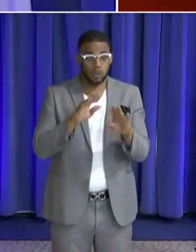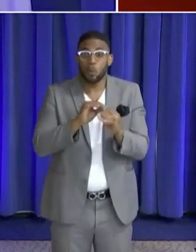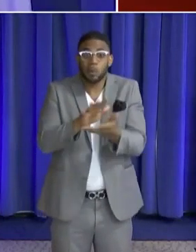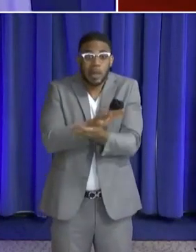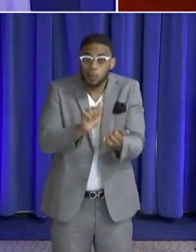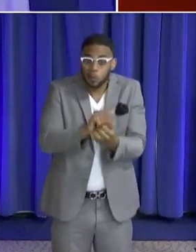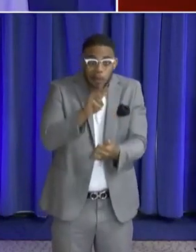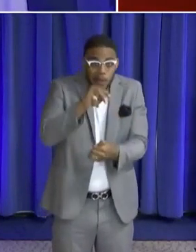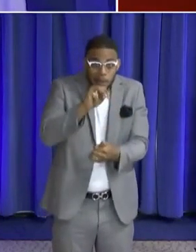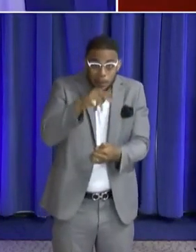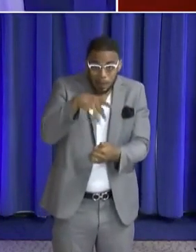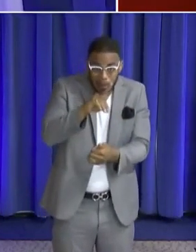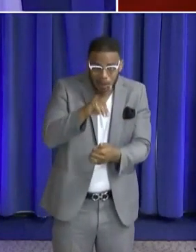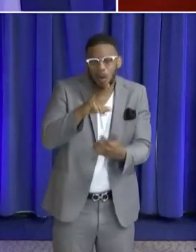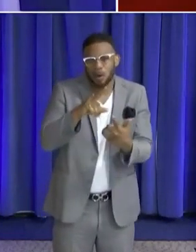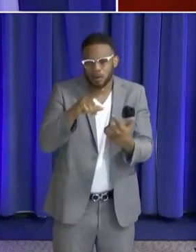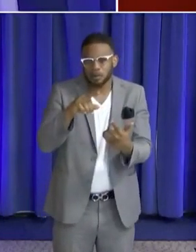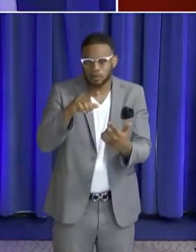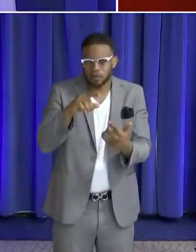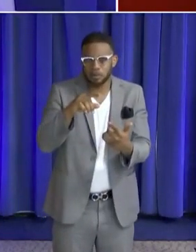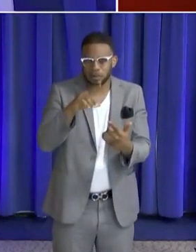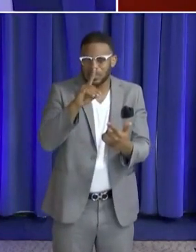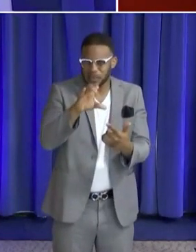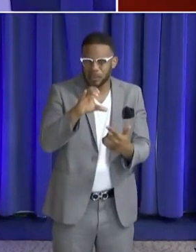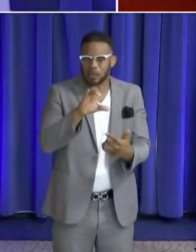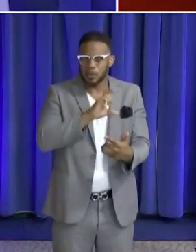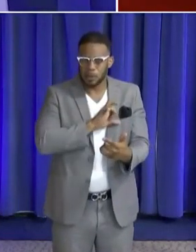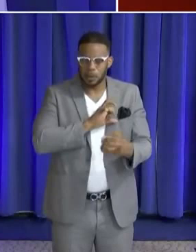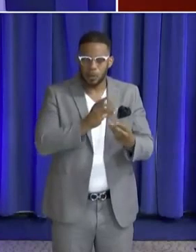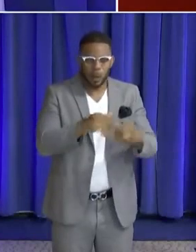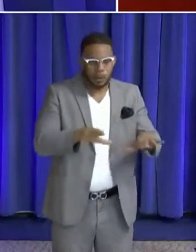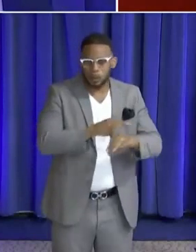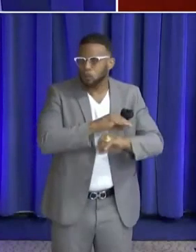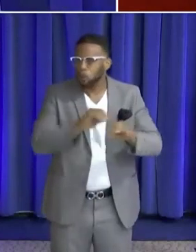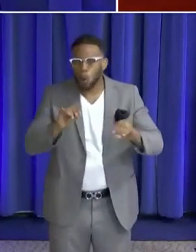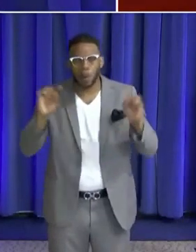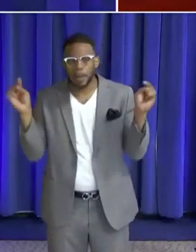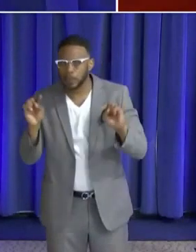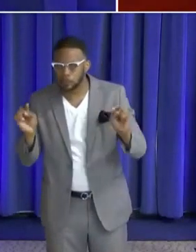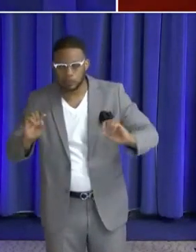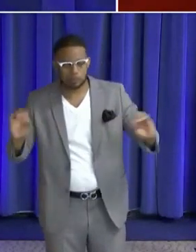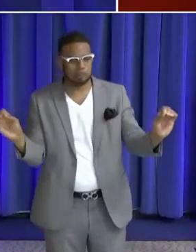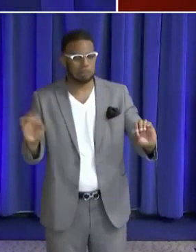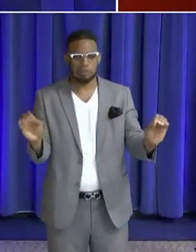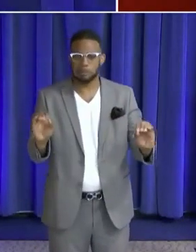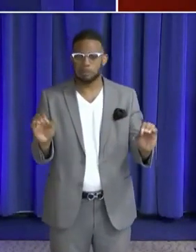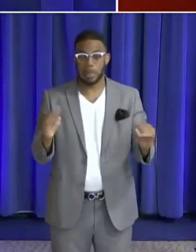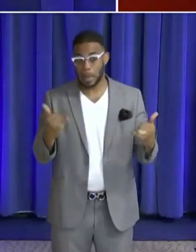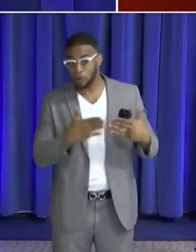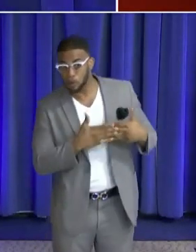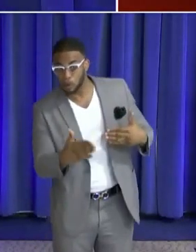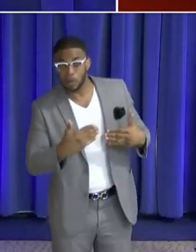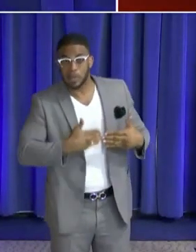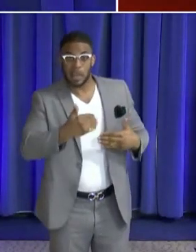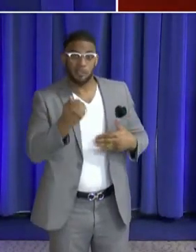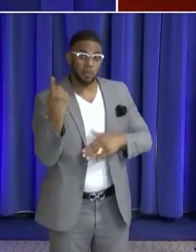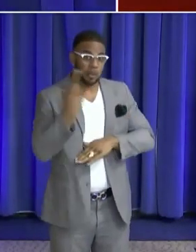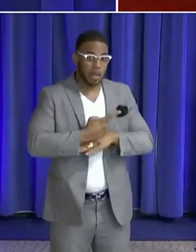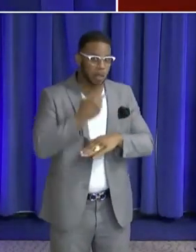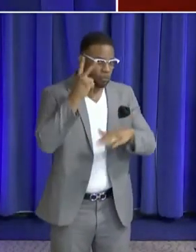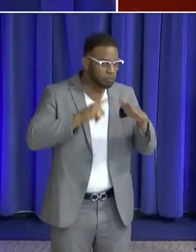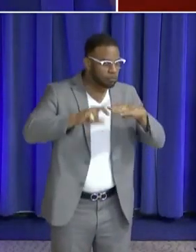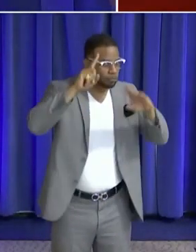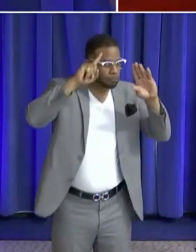MPD property. There was no MPD injuries. Moving forward over the next couple of days,